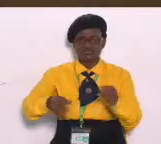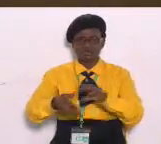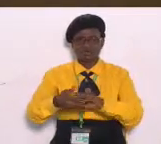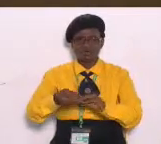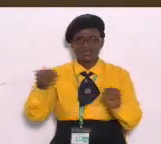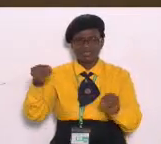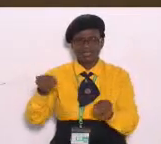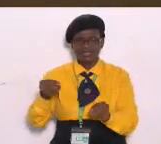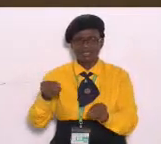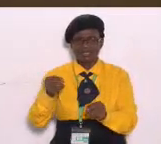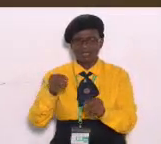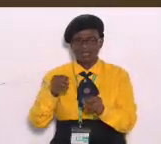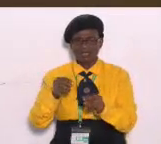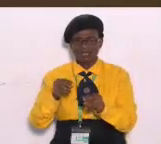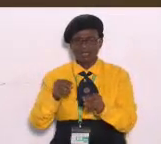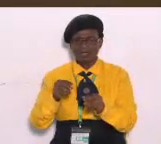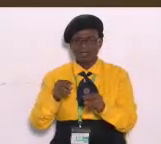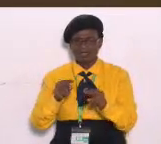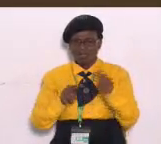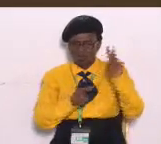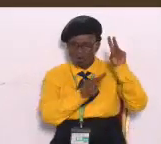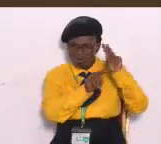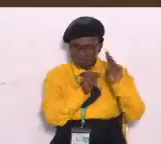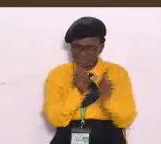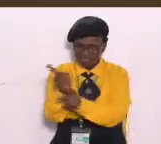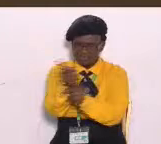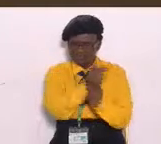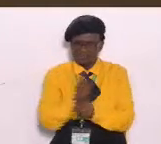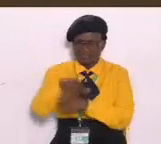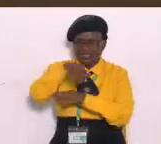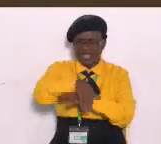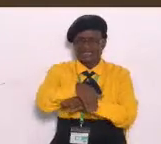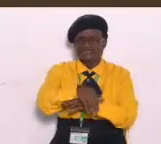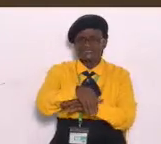Watch night service of a particular year.